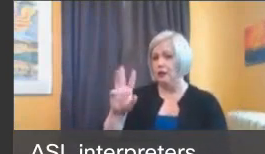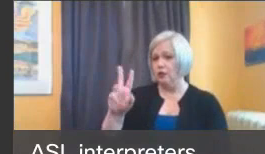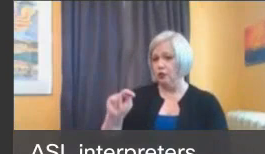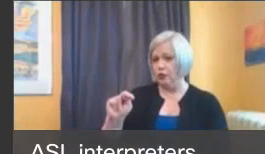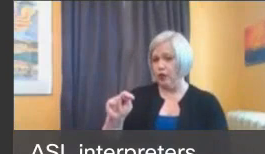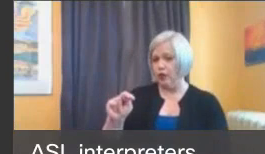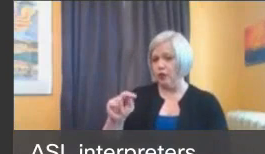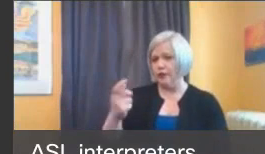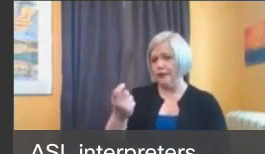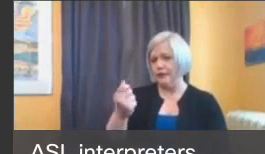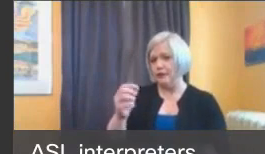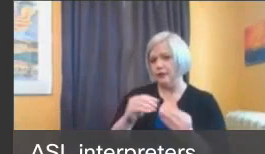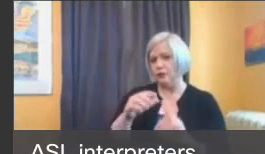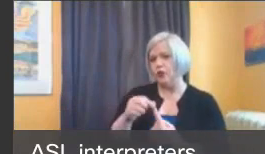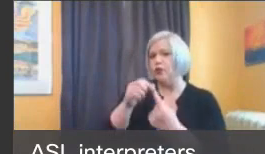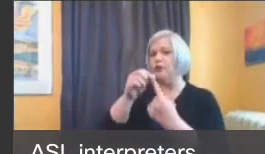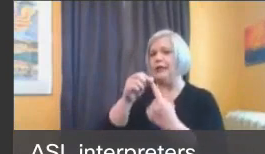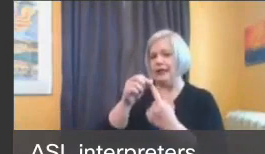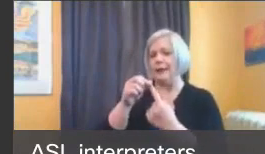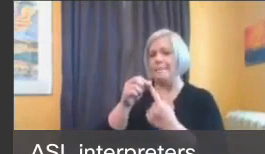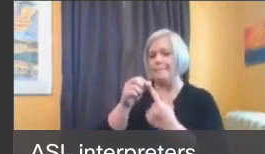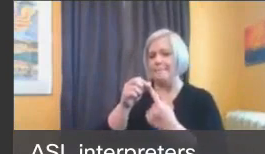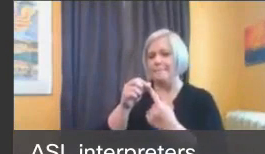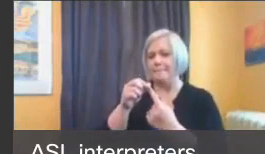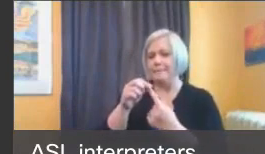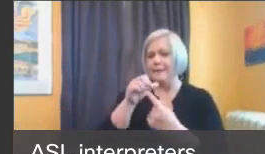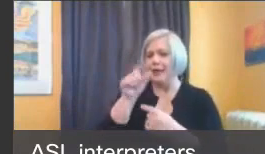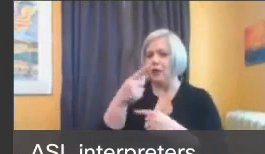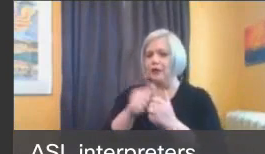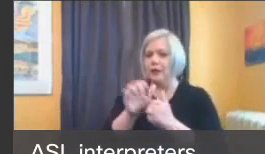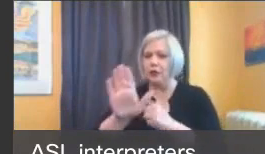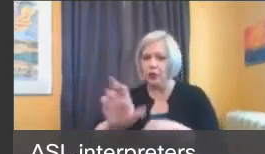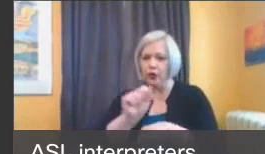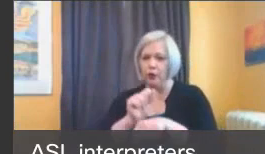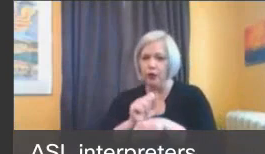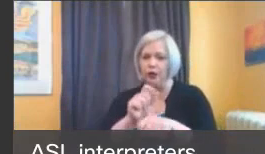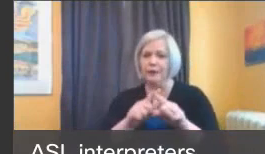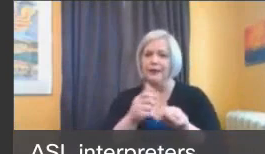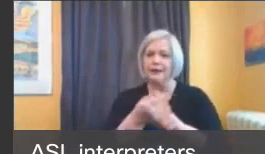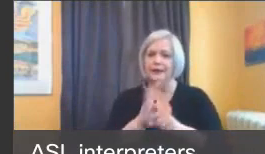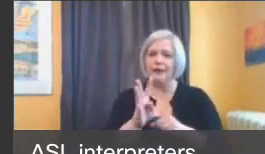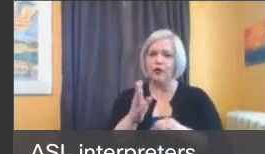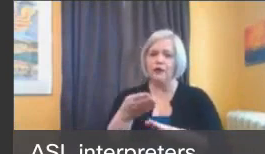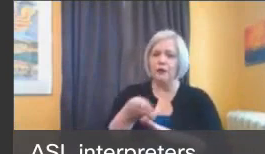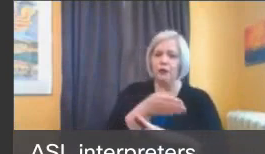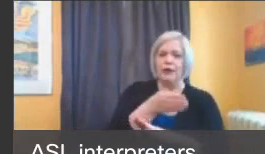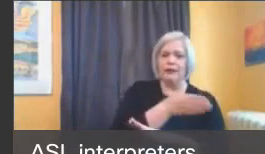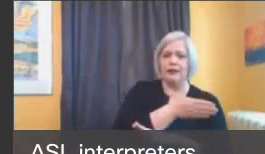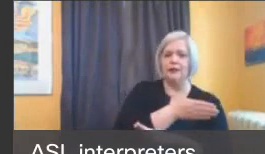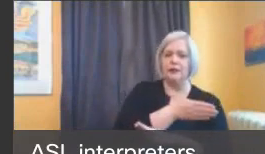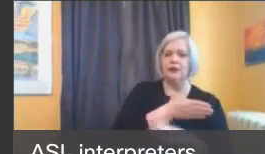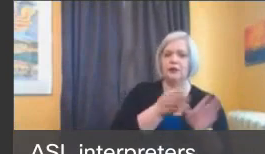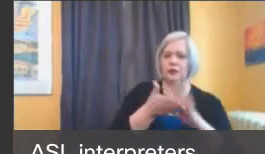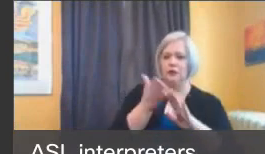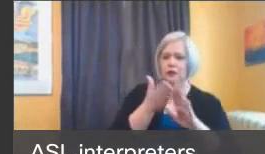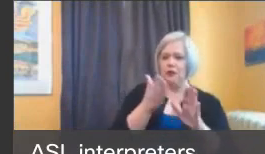somewhat unique in this effort, not only in your work, but in the work of several of your predecessors who made a major effort